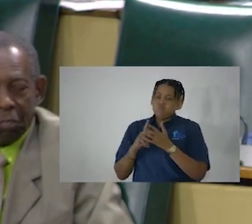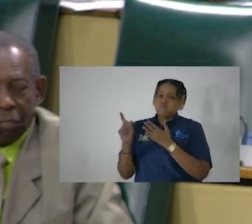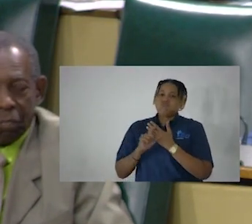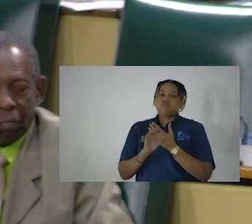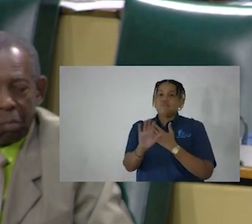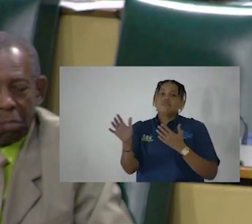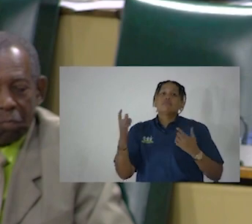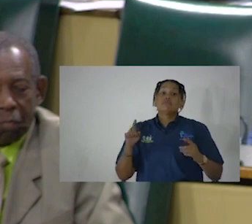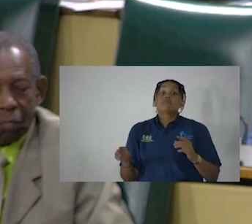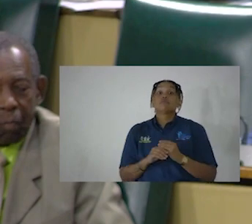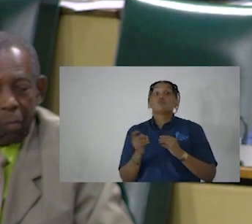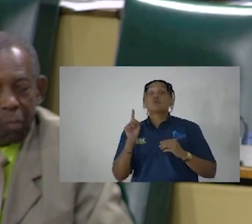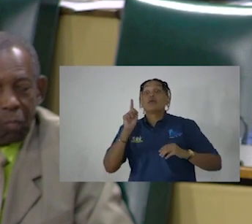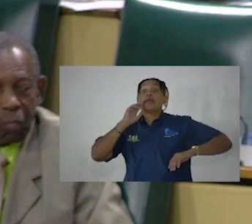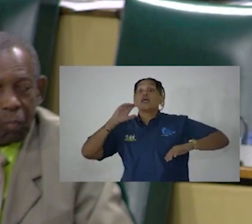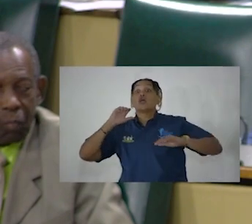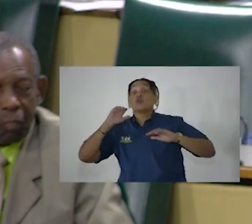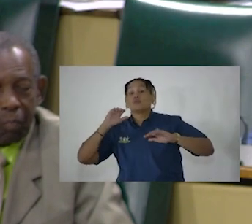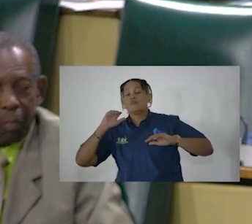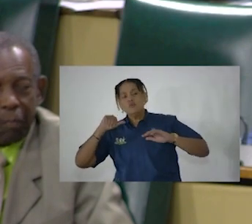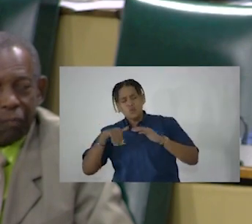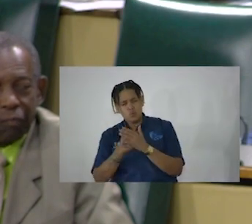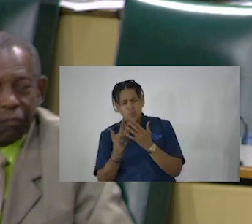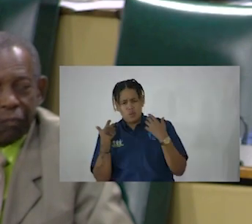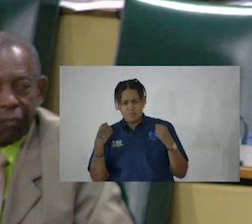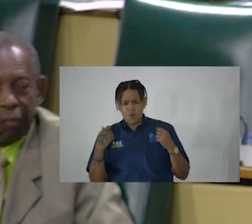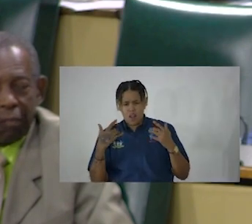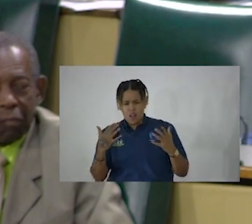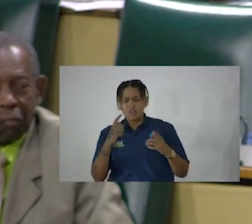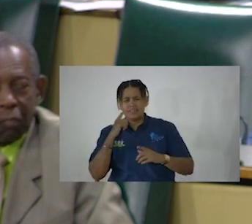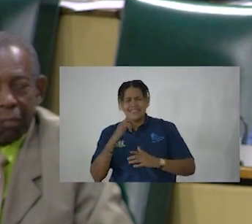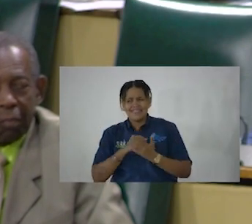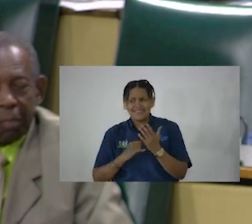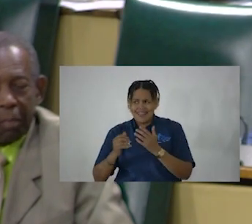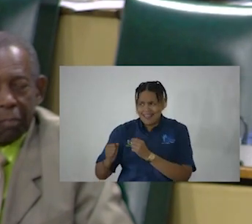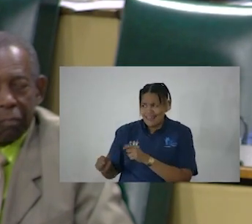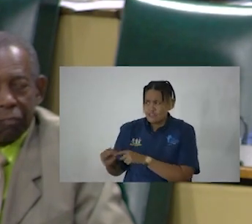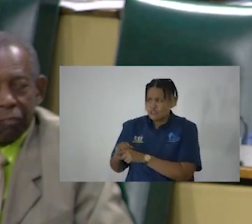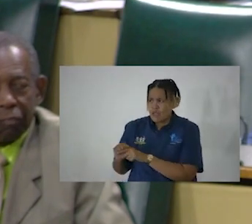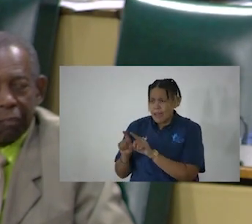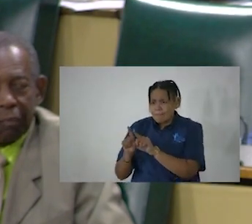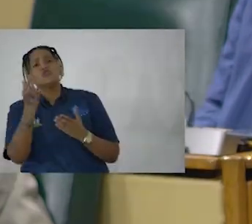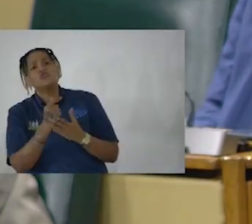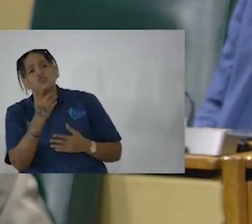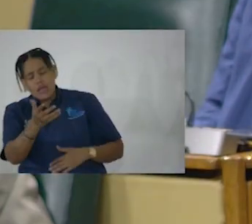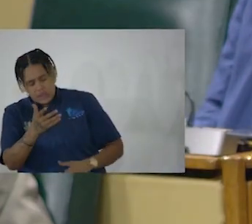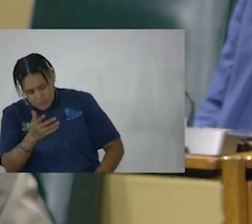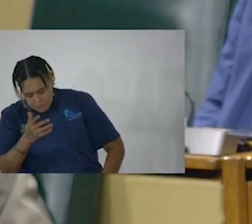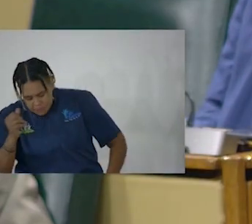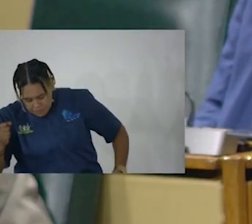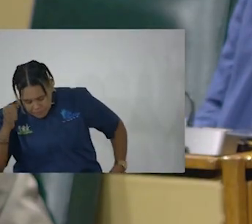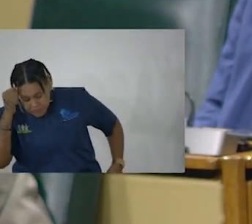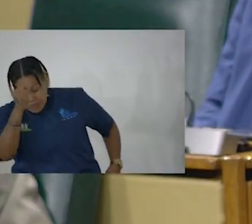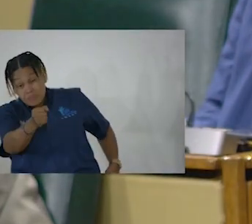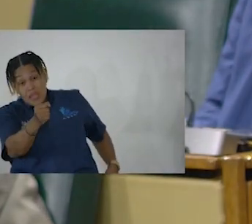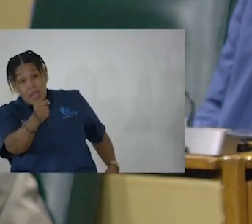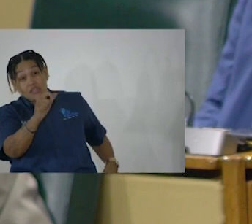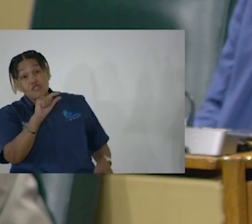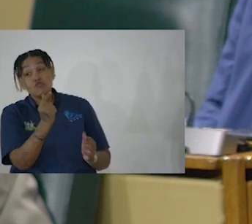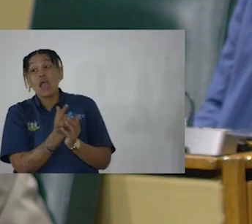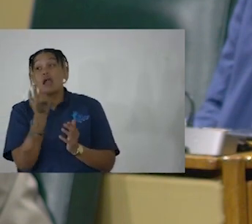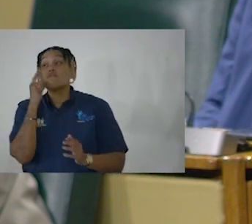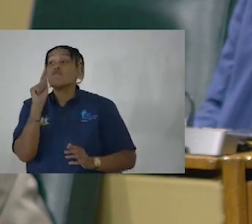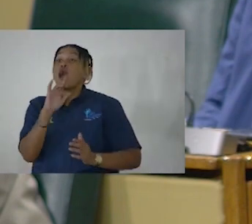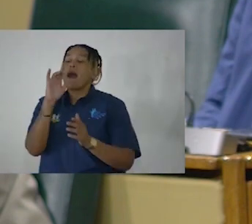Program, a new bold initiative designed to recruit, train, mentor, and place graduates for